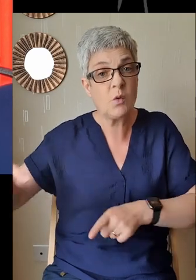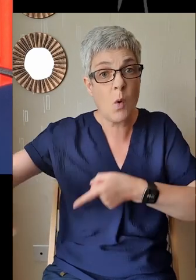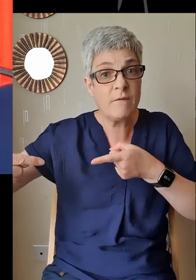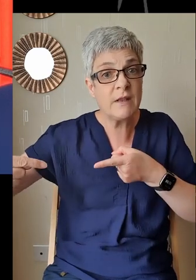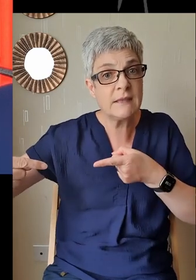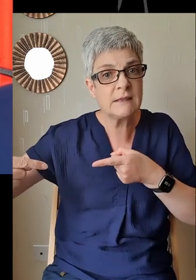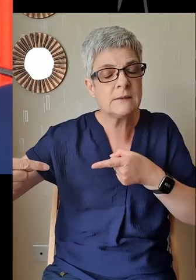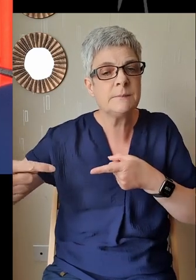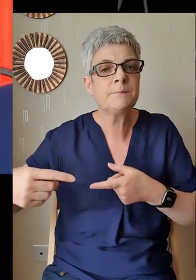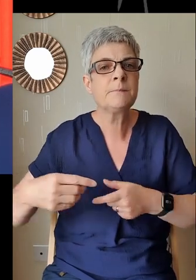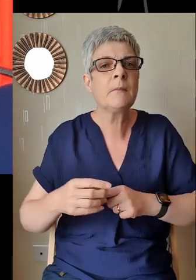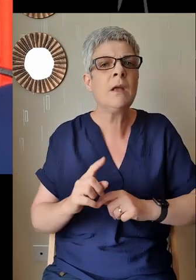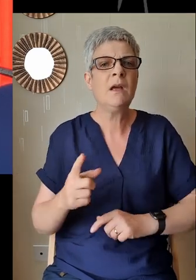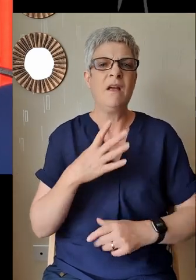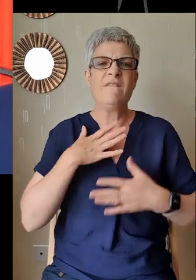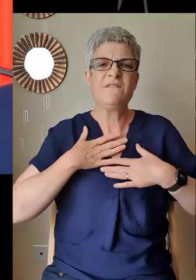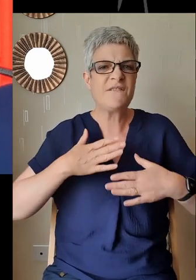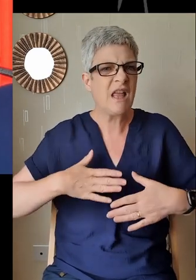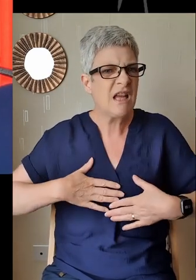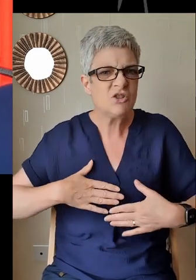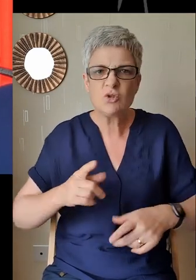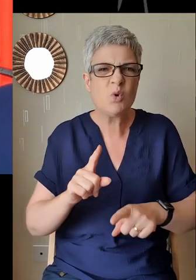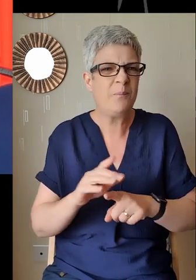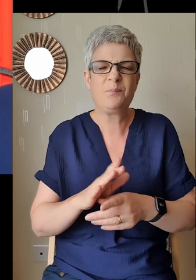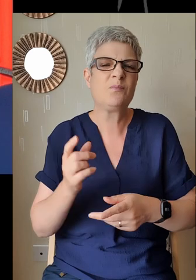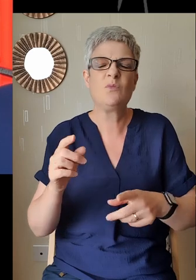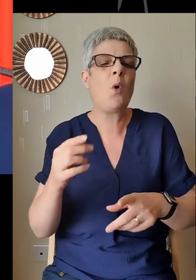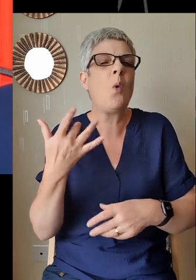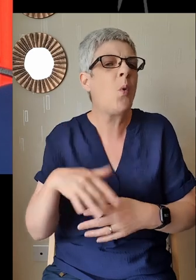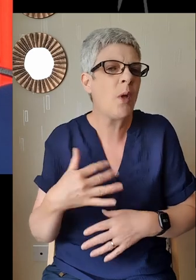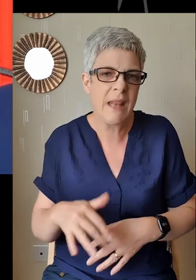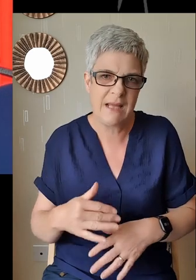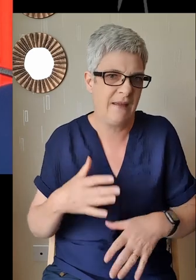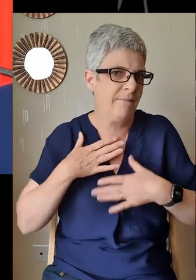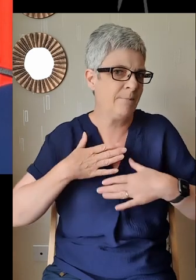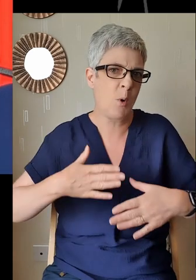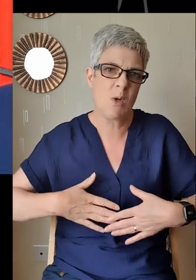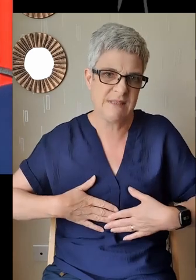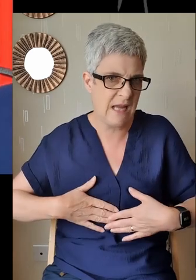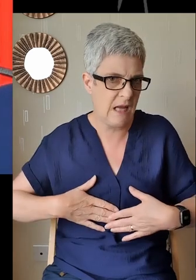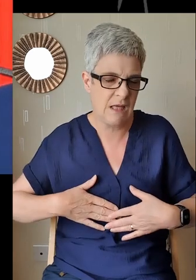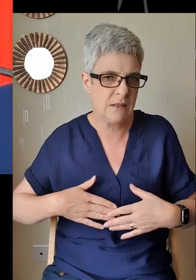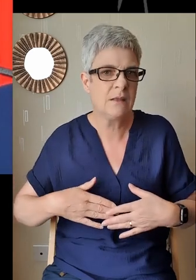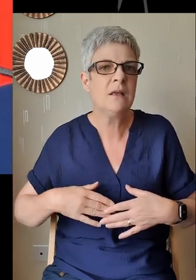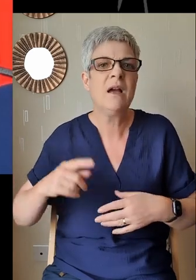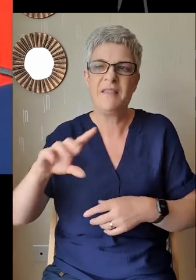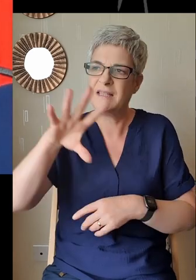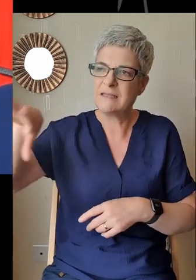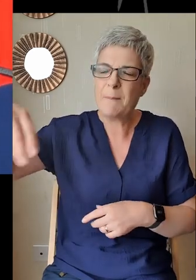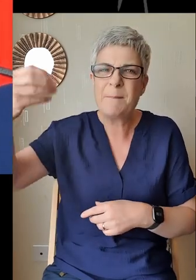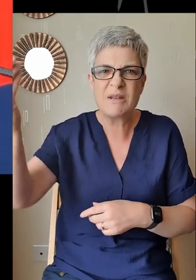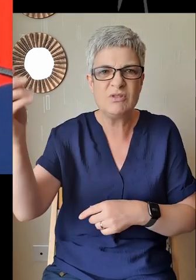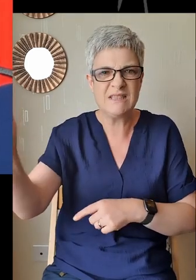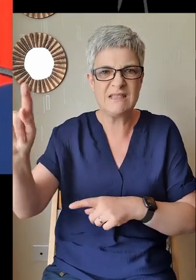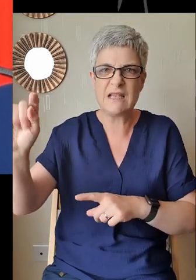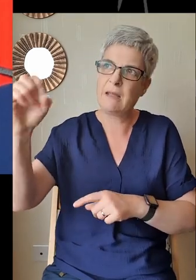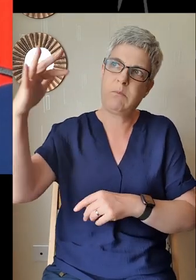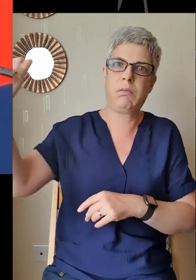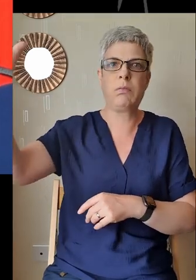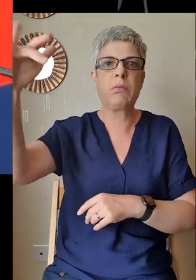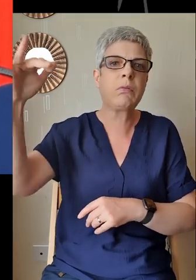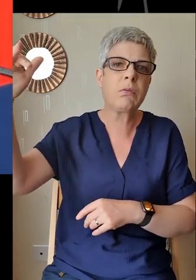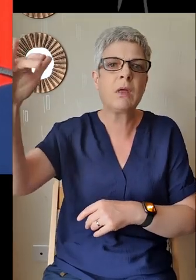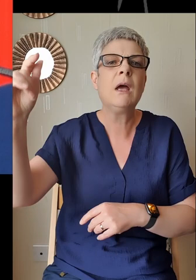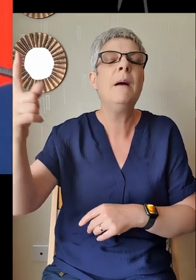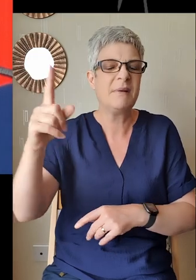use of flesh here is not simply our physical bodies as opposed to Spirit being the immaterial. Rather, flesh is used in the sense